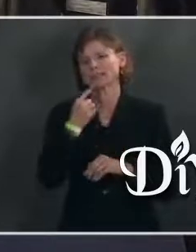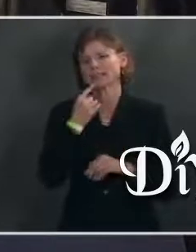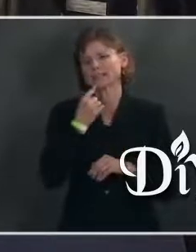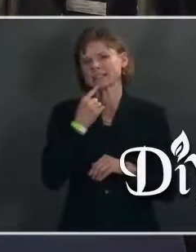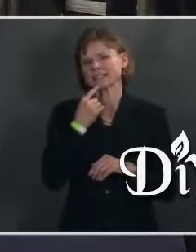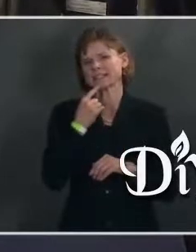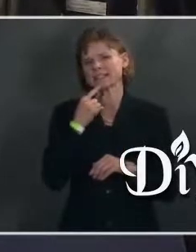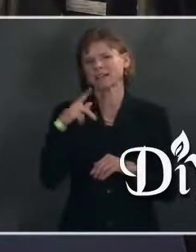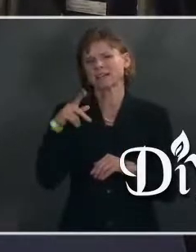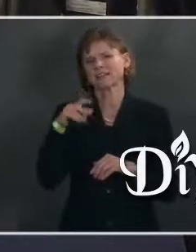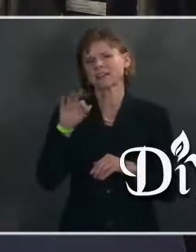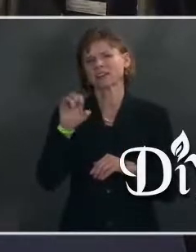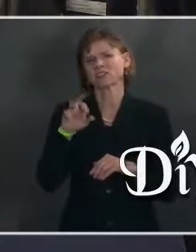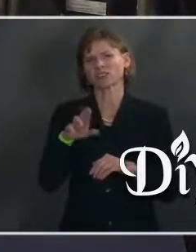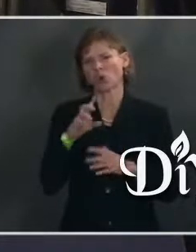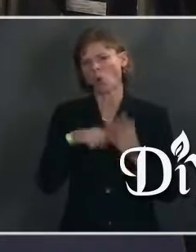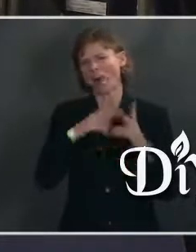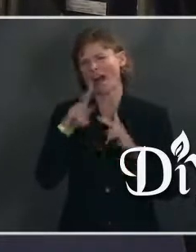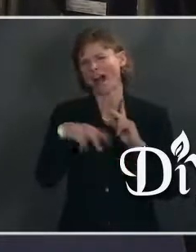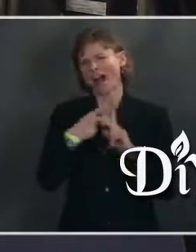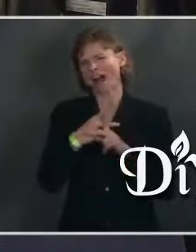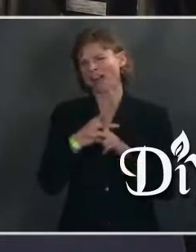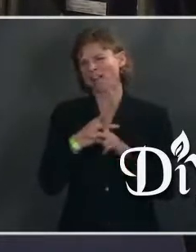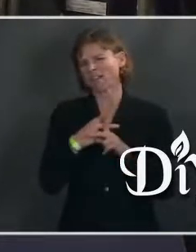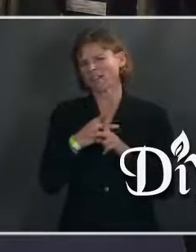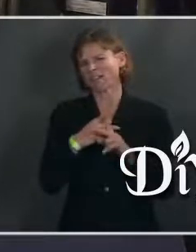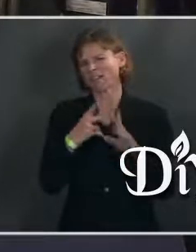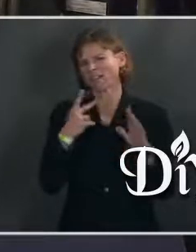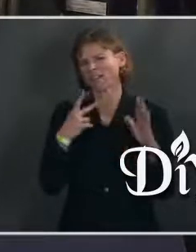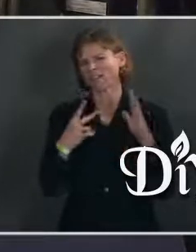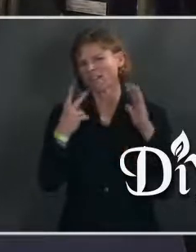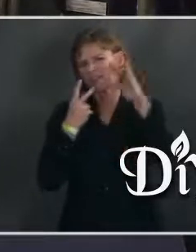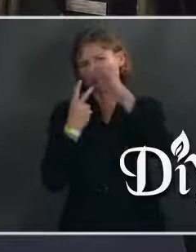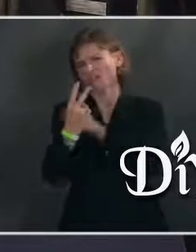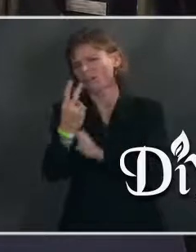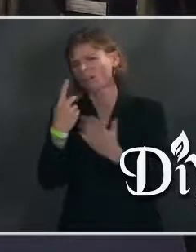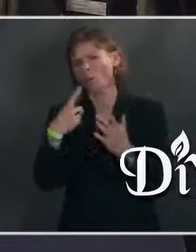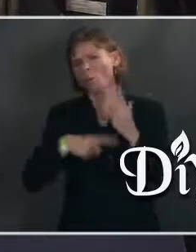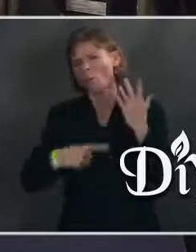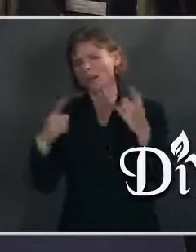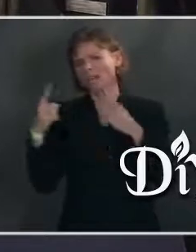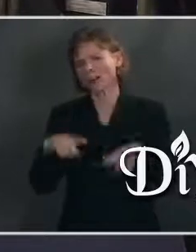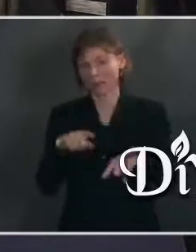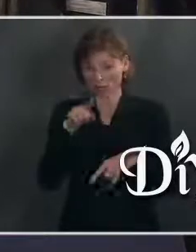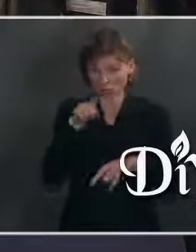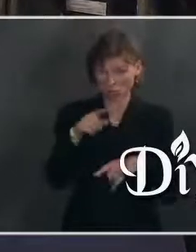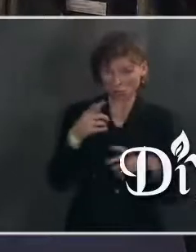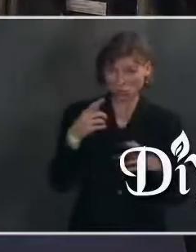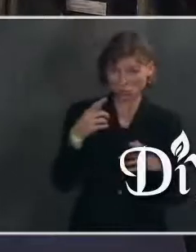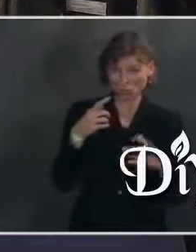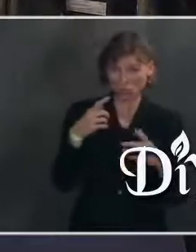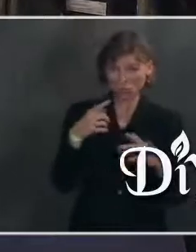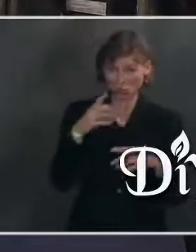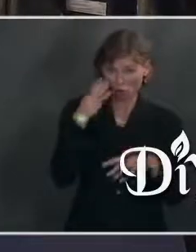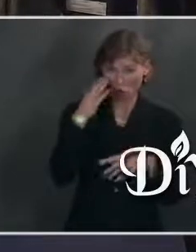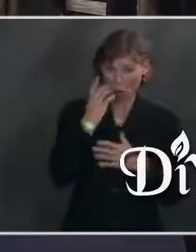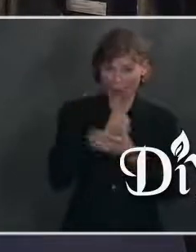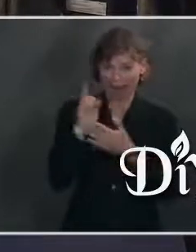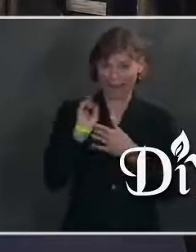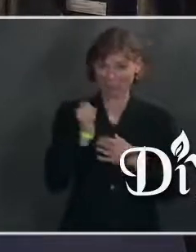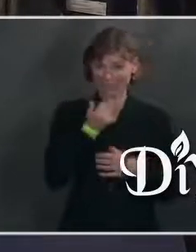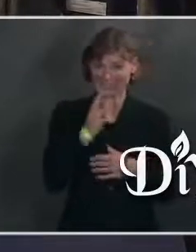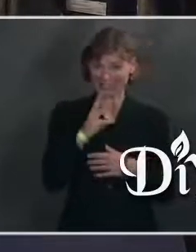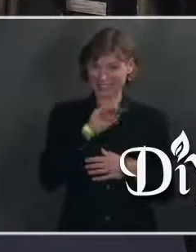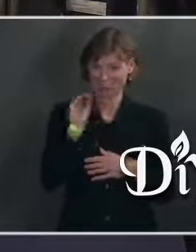What kind of visibility are you getting into what's coming? Like, did you know the 15% was, or 16% last week was coming? Did you